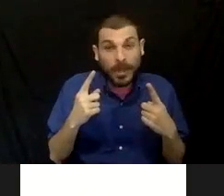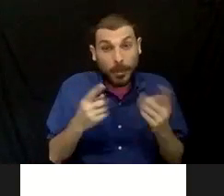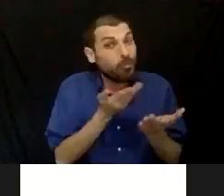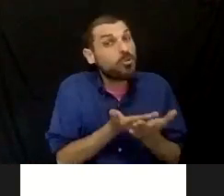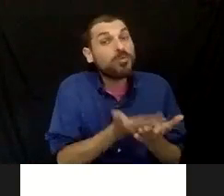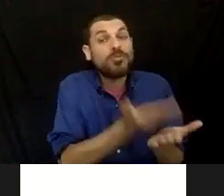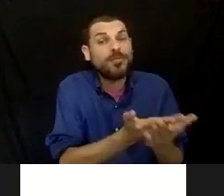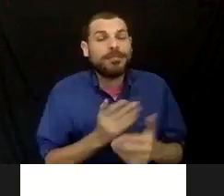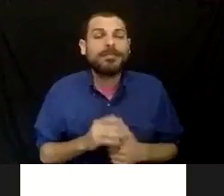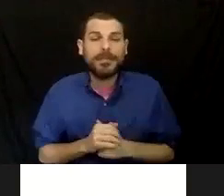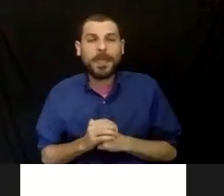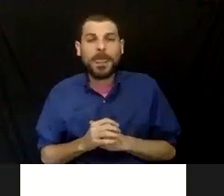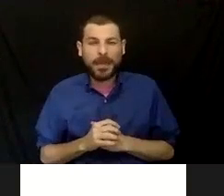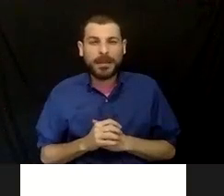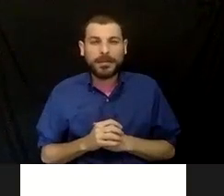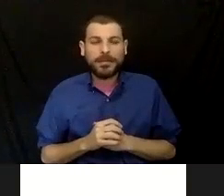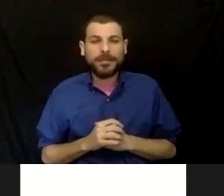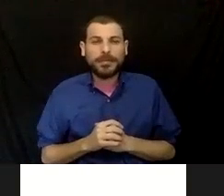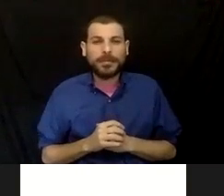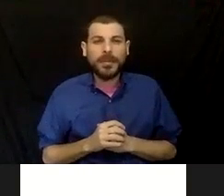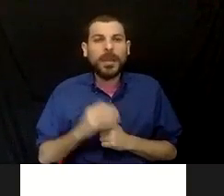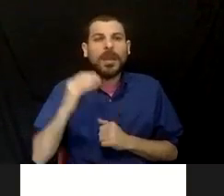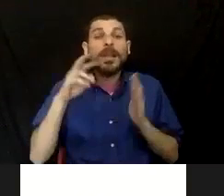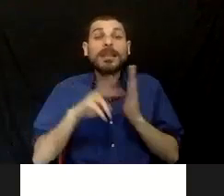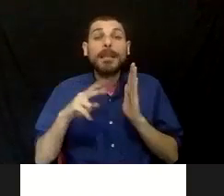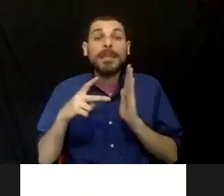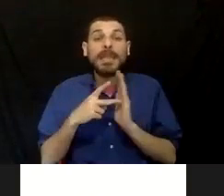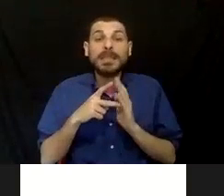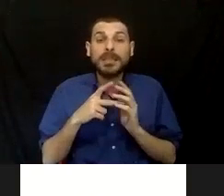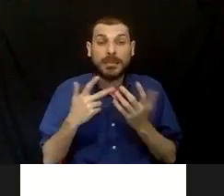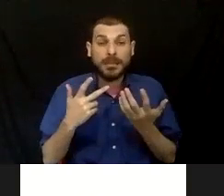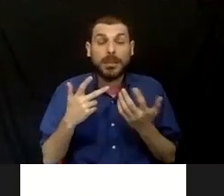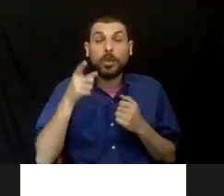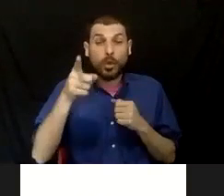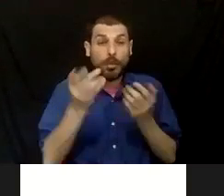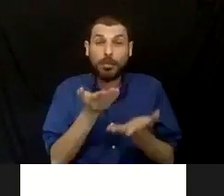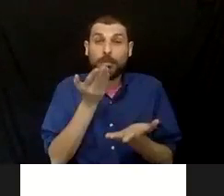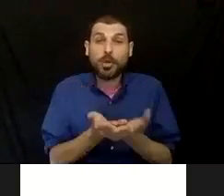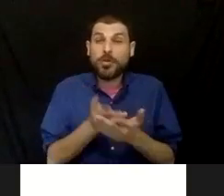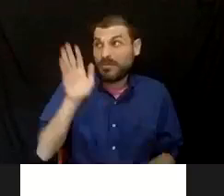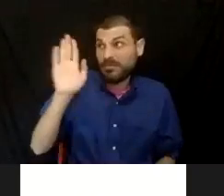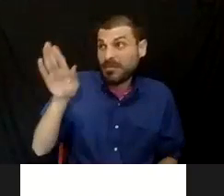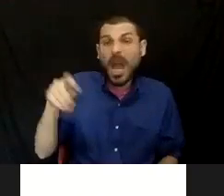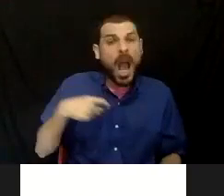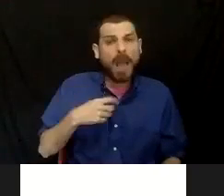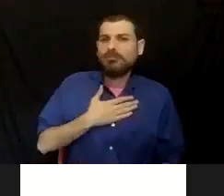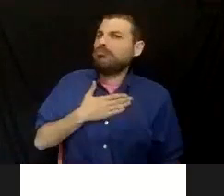assert that, you know, once this thing is over, I'm ready to go back to work and I'm willing to go back to work. I just can't, you know,